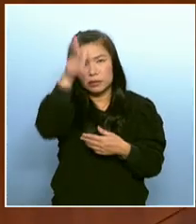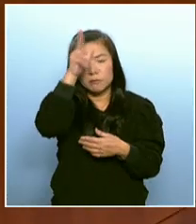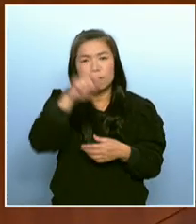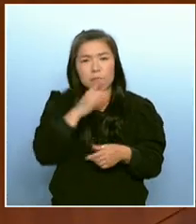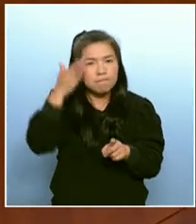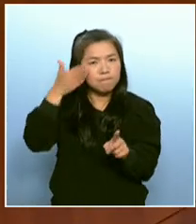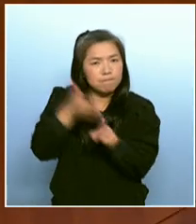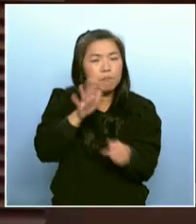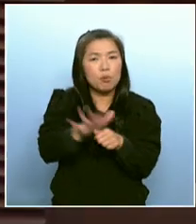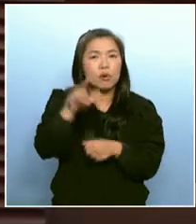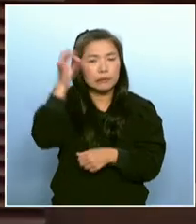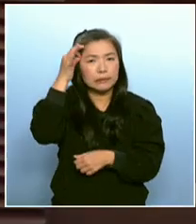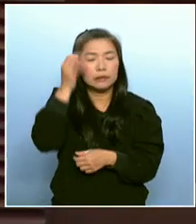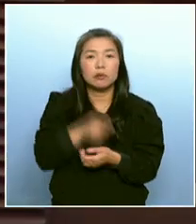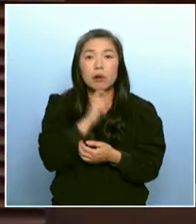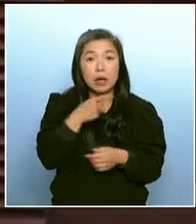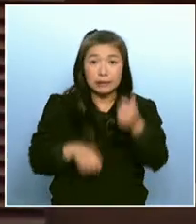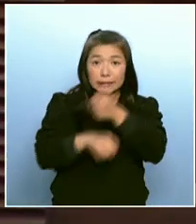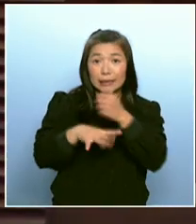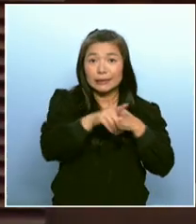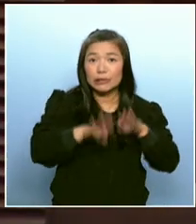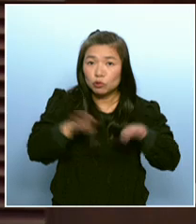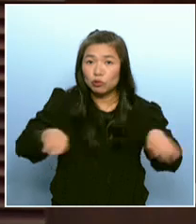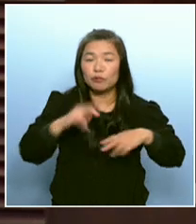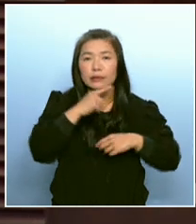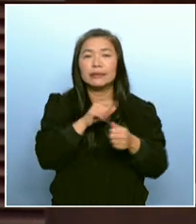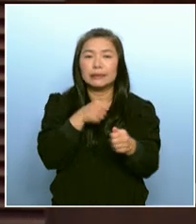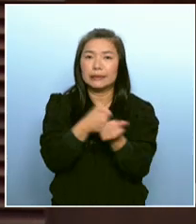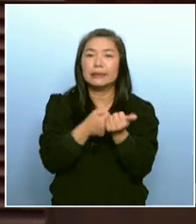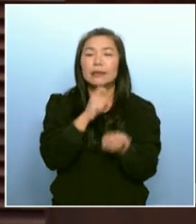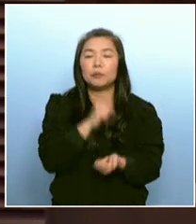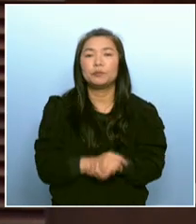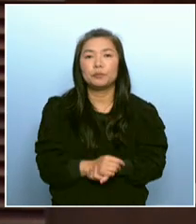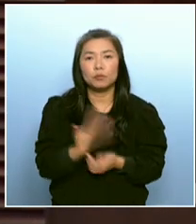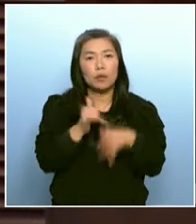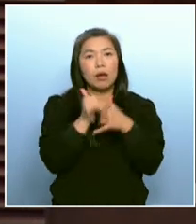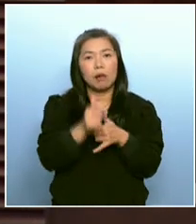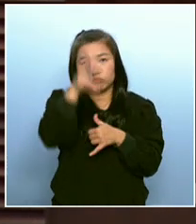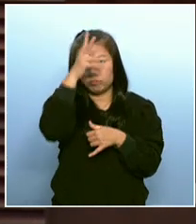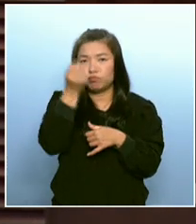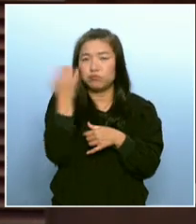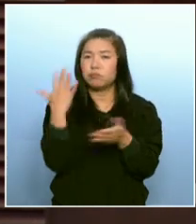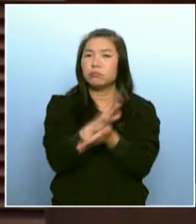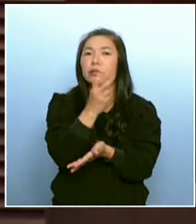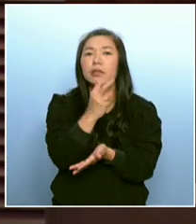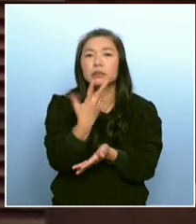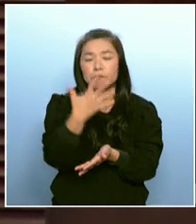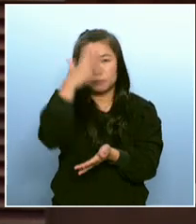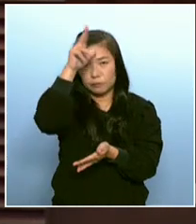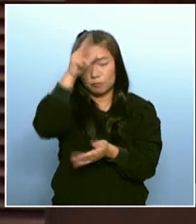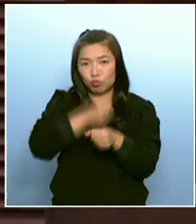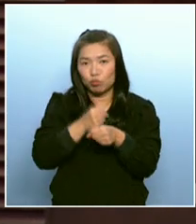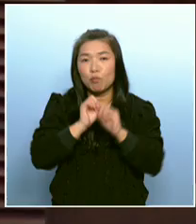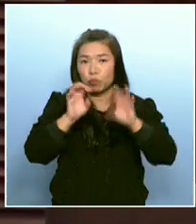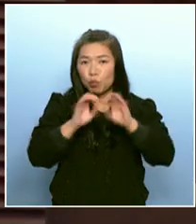Chair. The government attaches importance to poverty alleviation as well as the support for